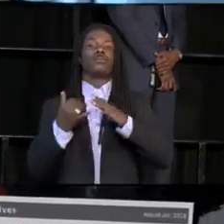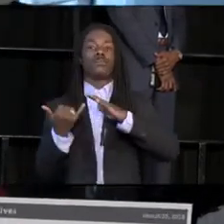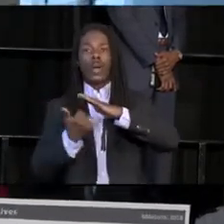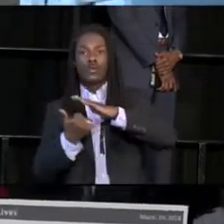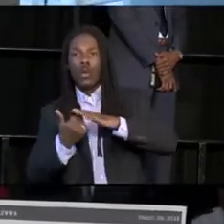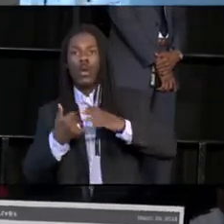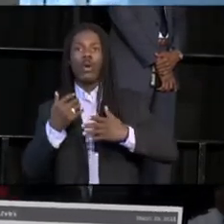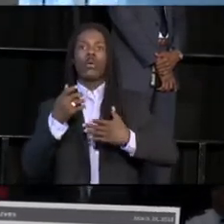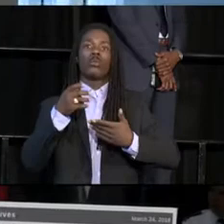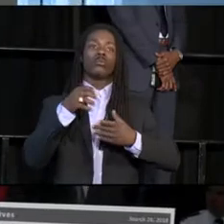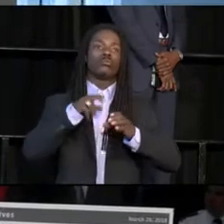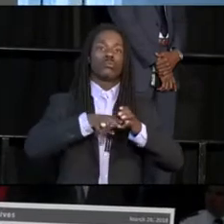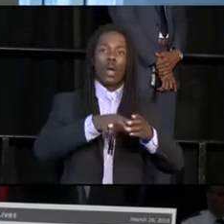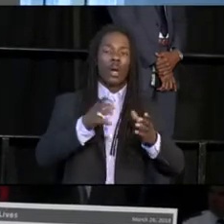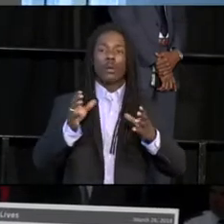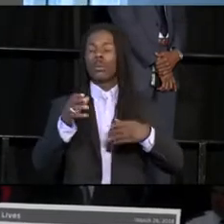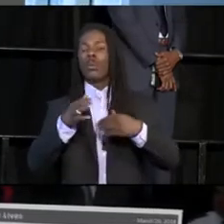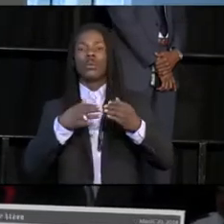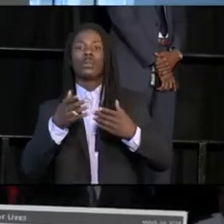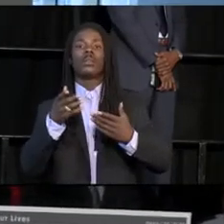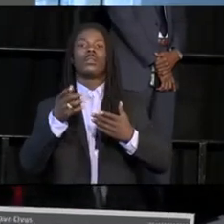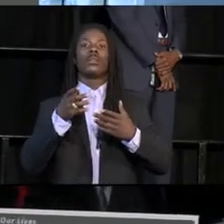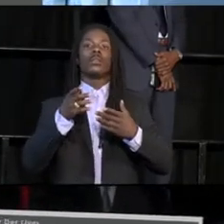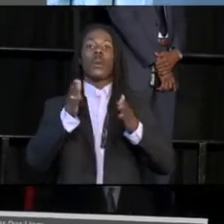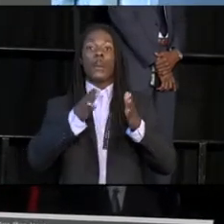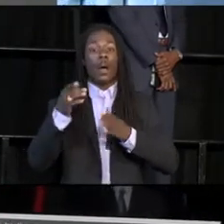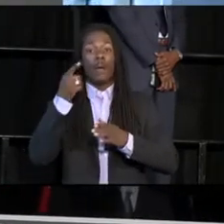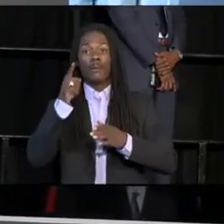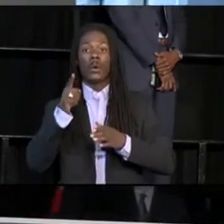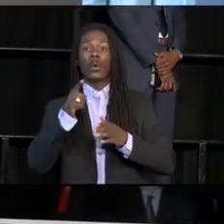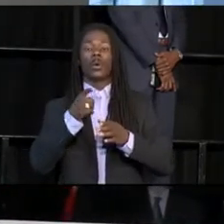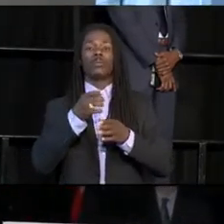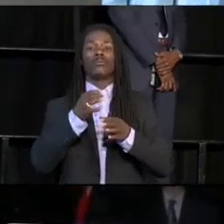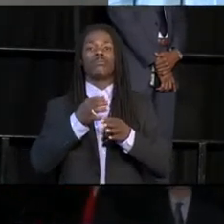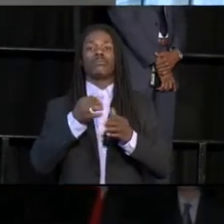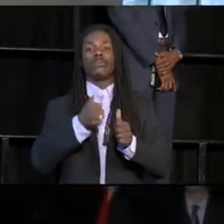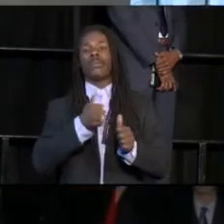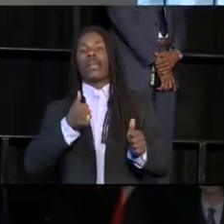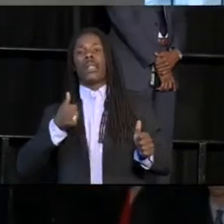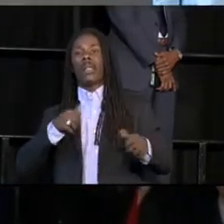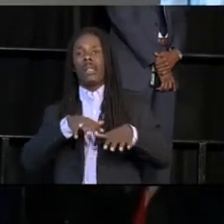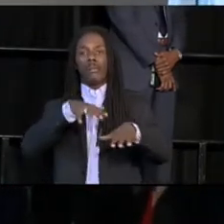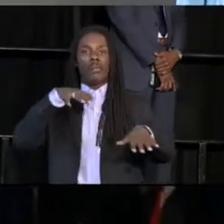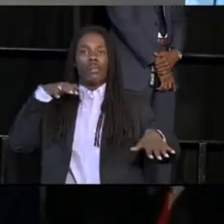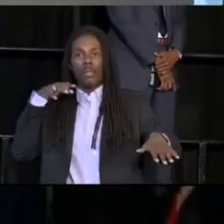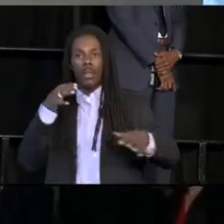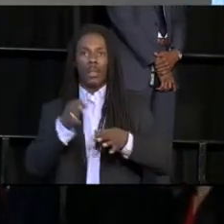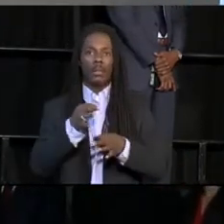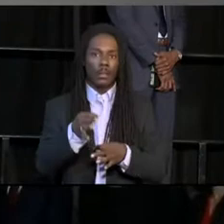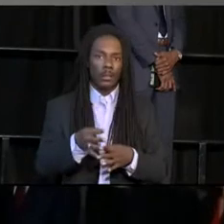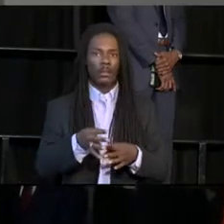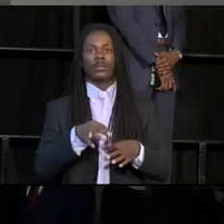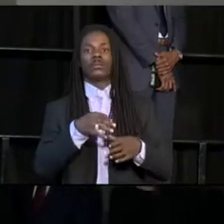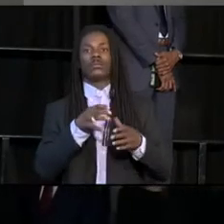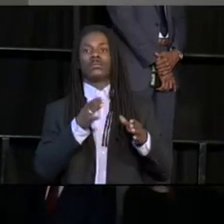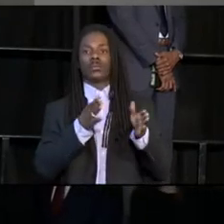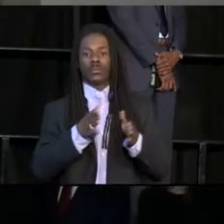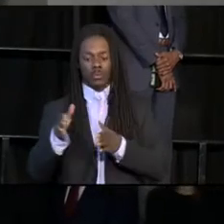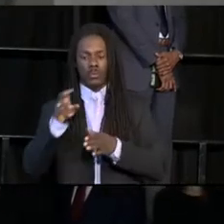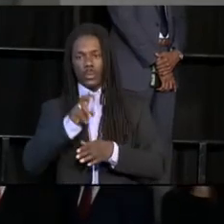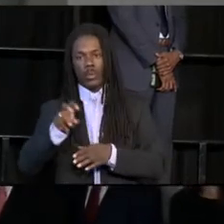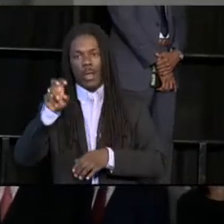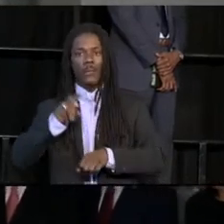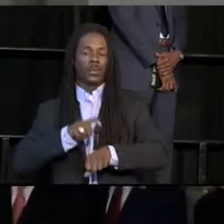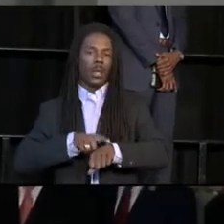options available, but also plan for extended travel times due to the crowd sizes and the street closures. And